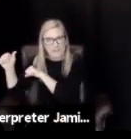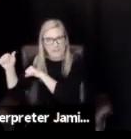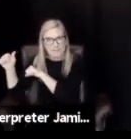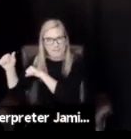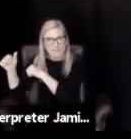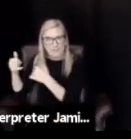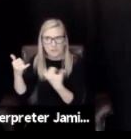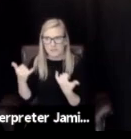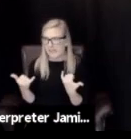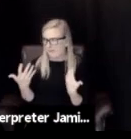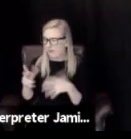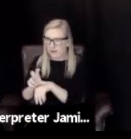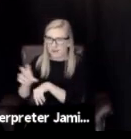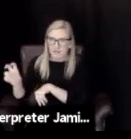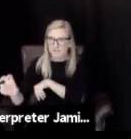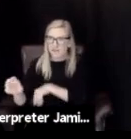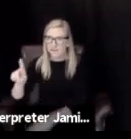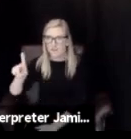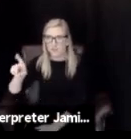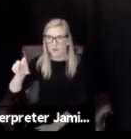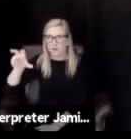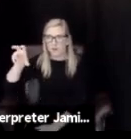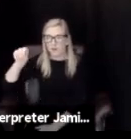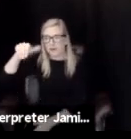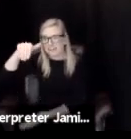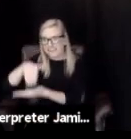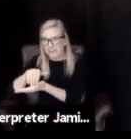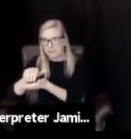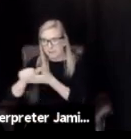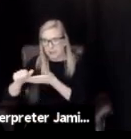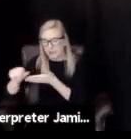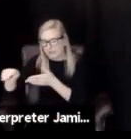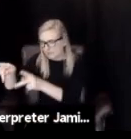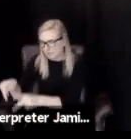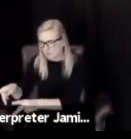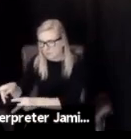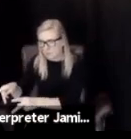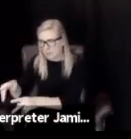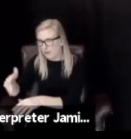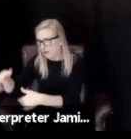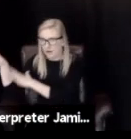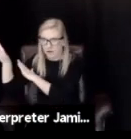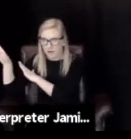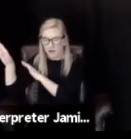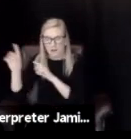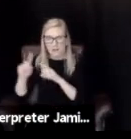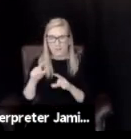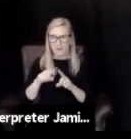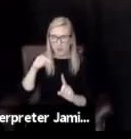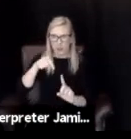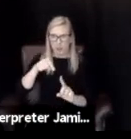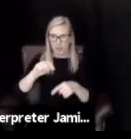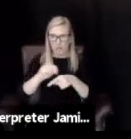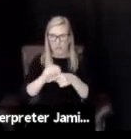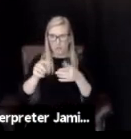$130,000 in the outdoors, and you only cost me, say it's a